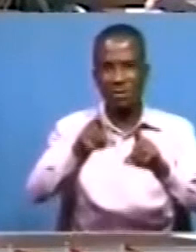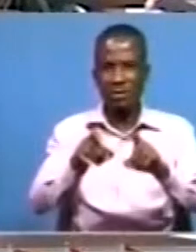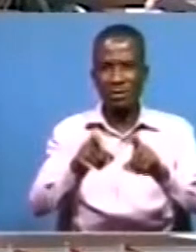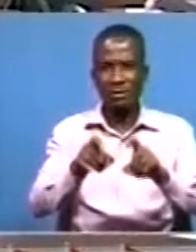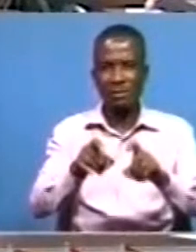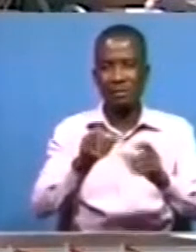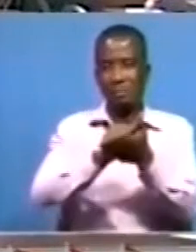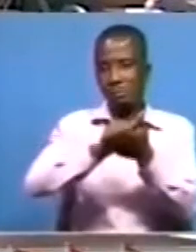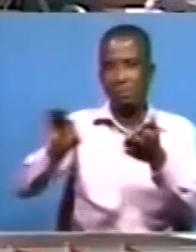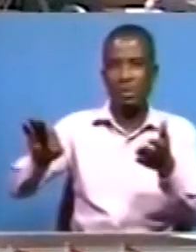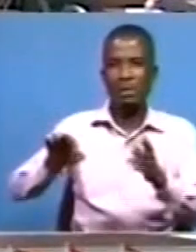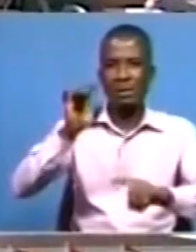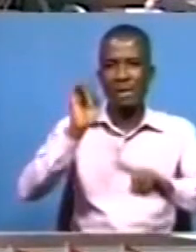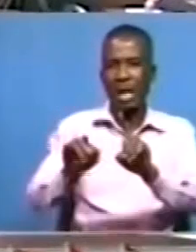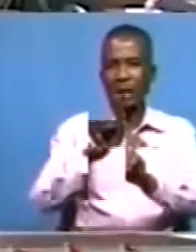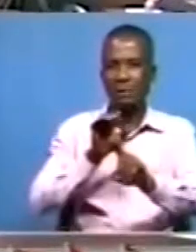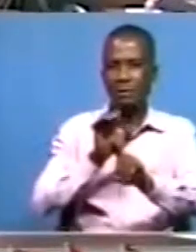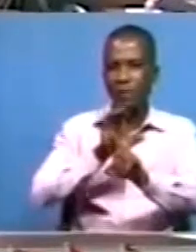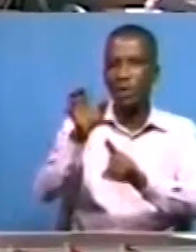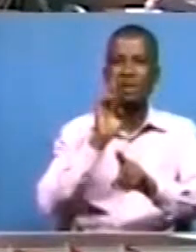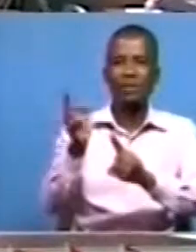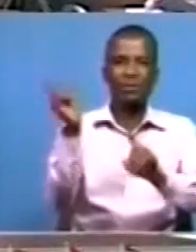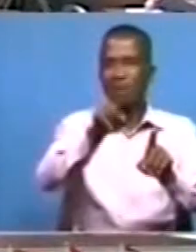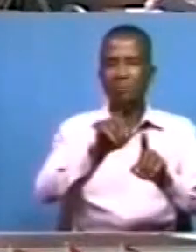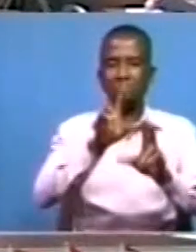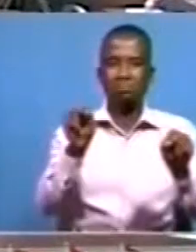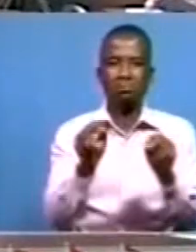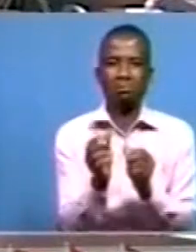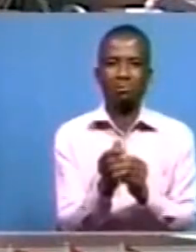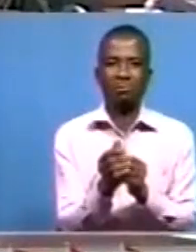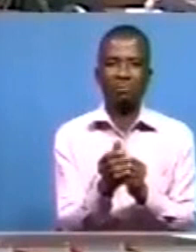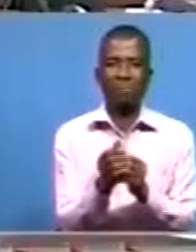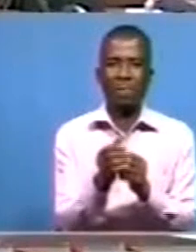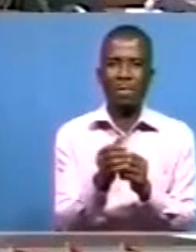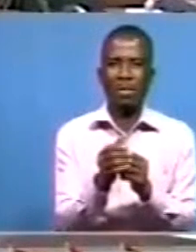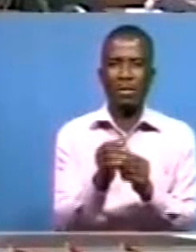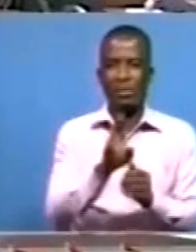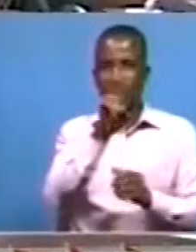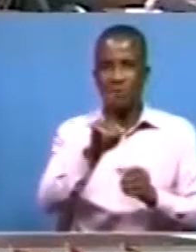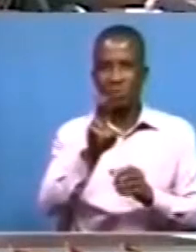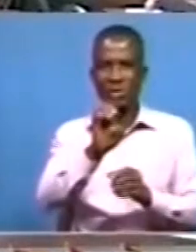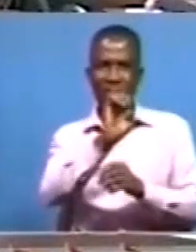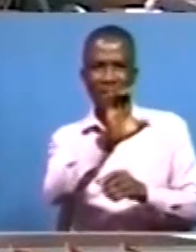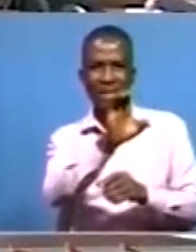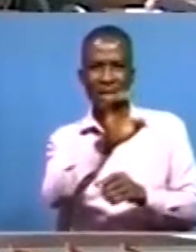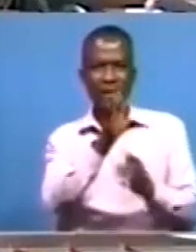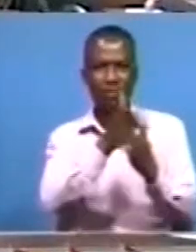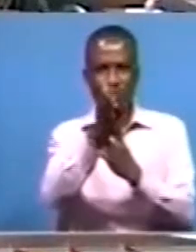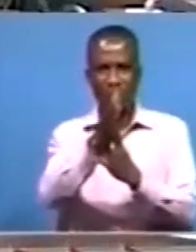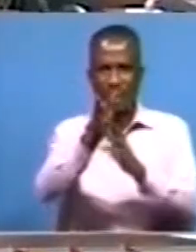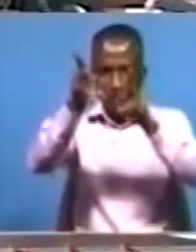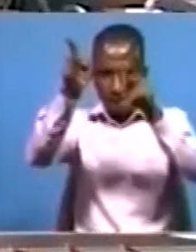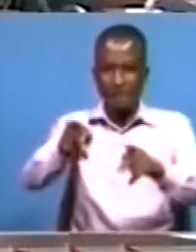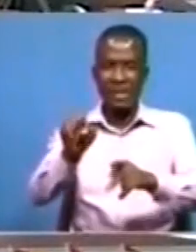were disallowed cannot be said to have been unambiguous undertakings to submit either the commission through the chairperson or any